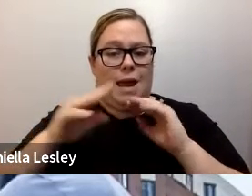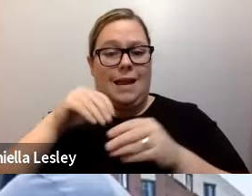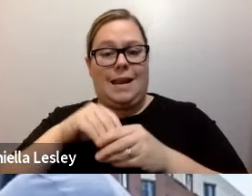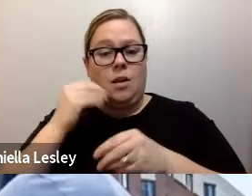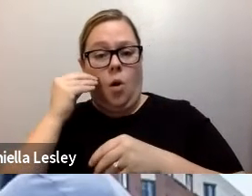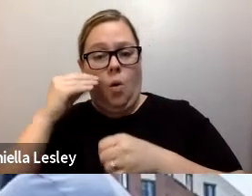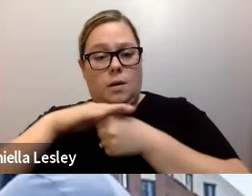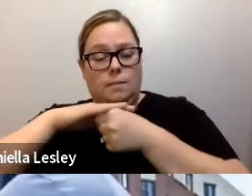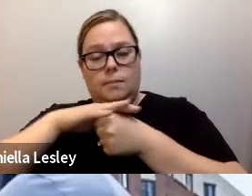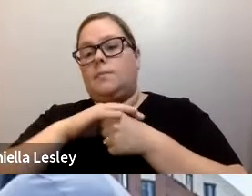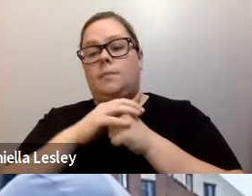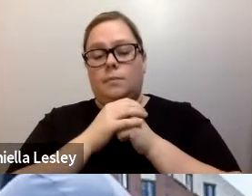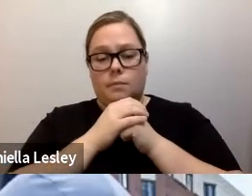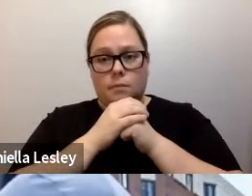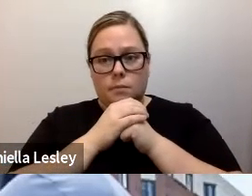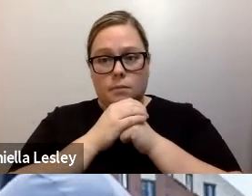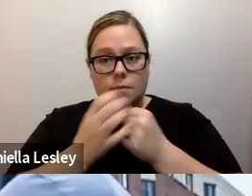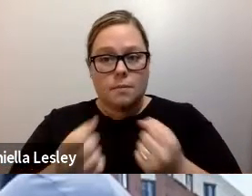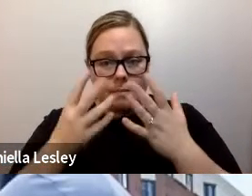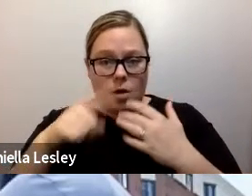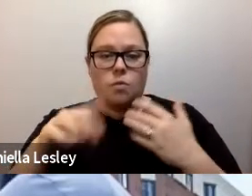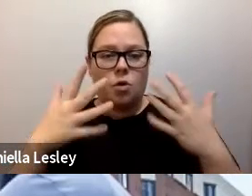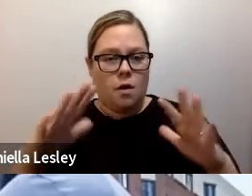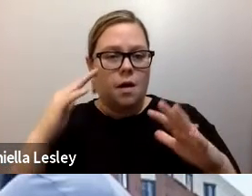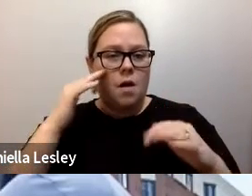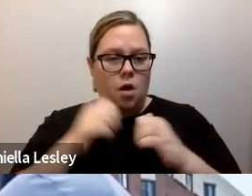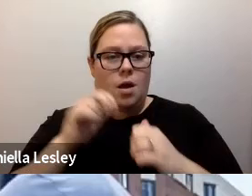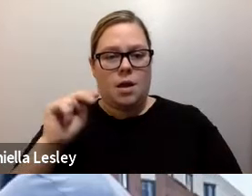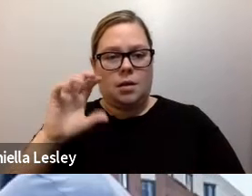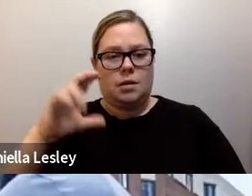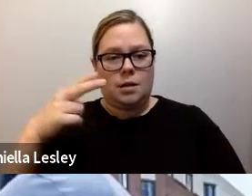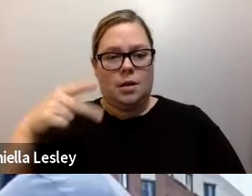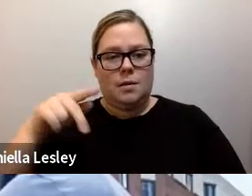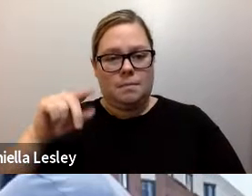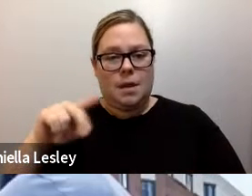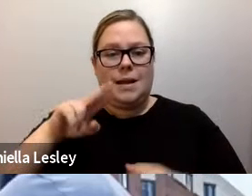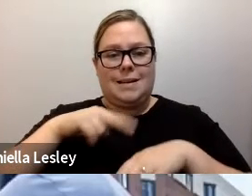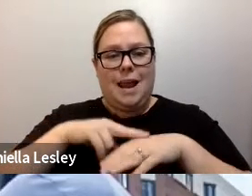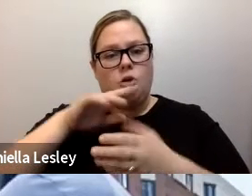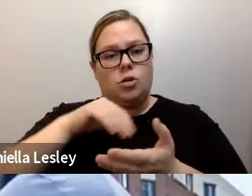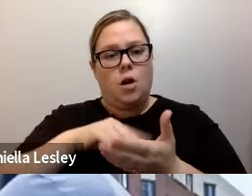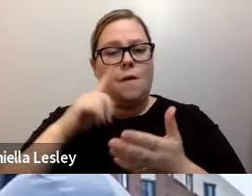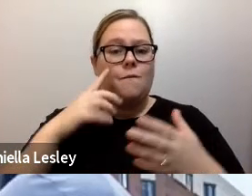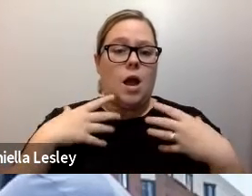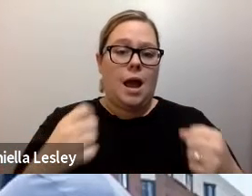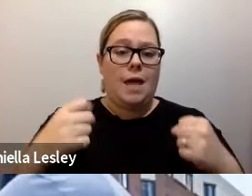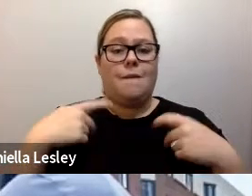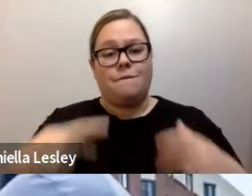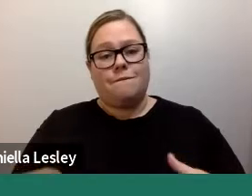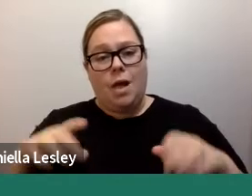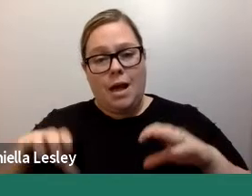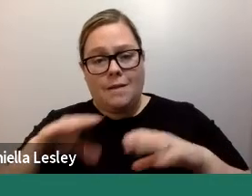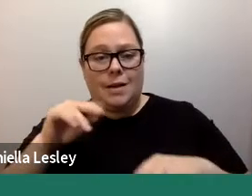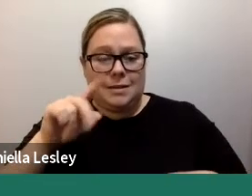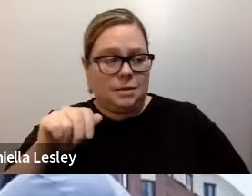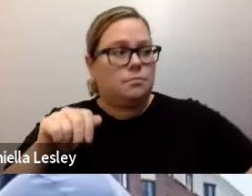settings. So many of you are probably familiar with NCPAD, but we are the National Center on Health, Physical Activity, and Disability. We're